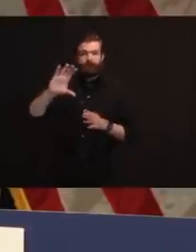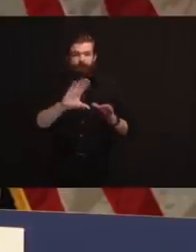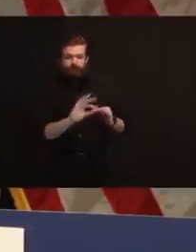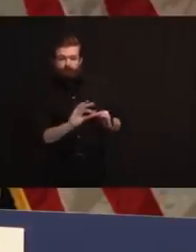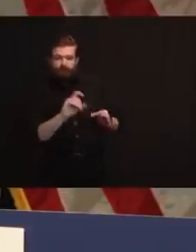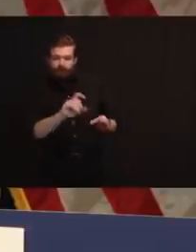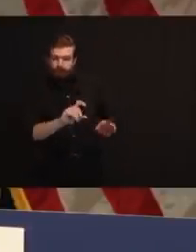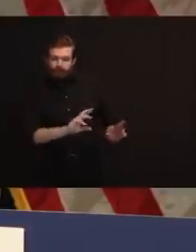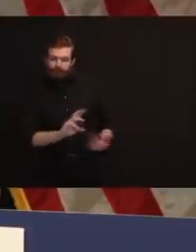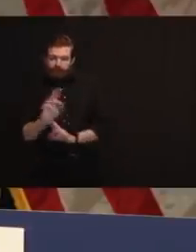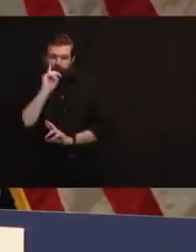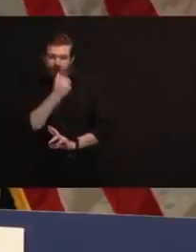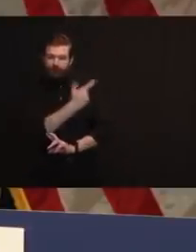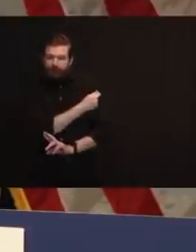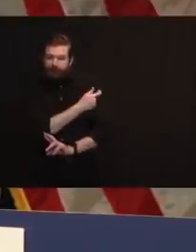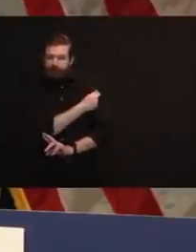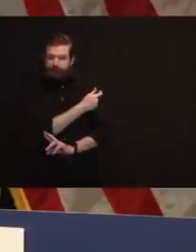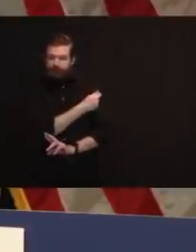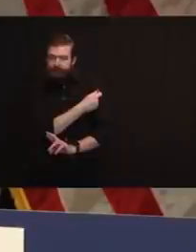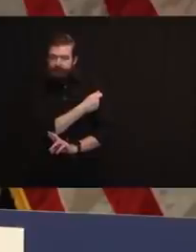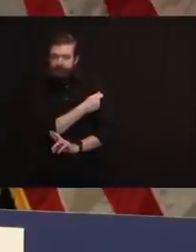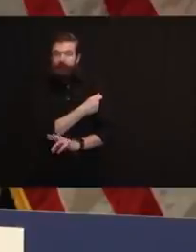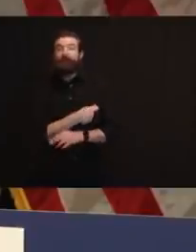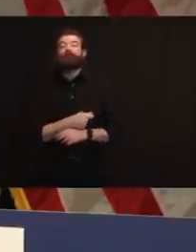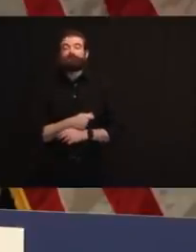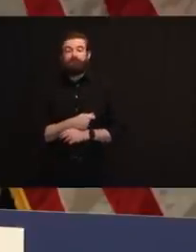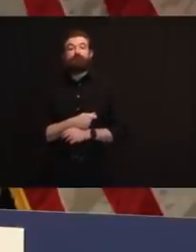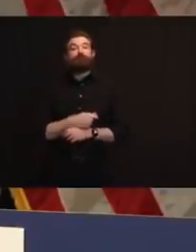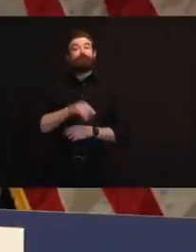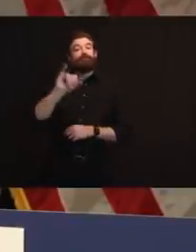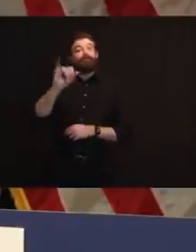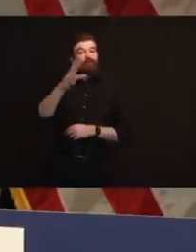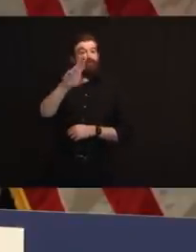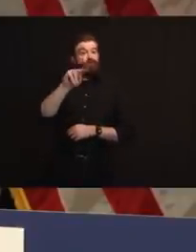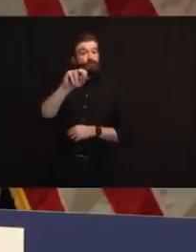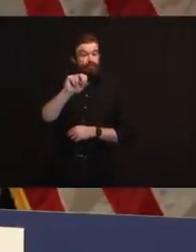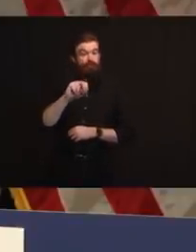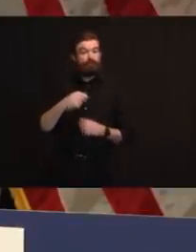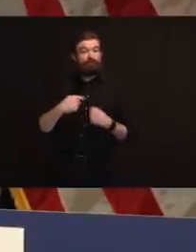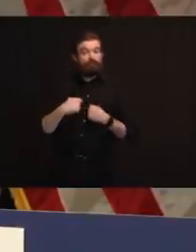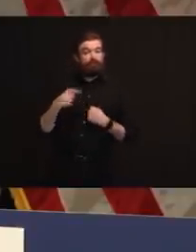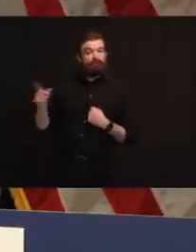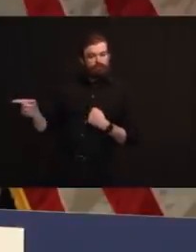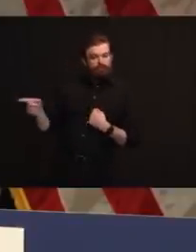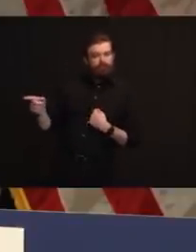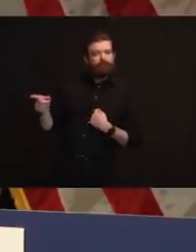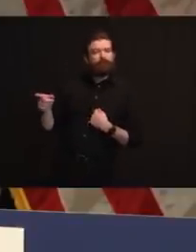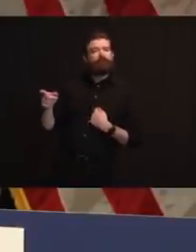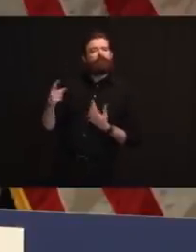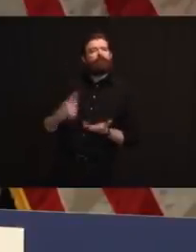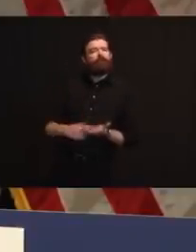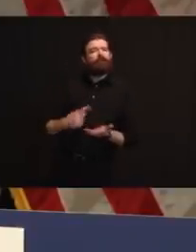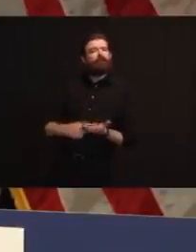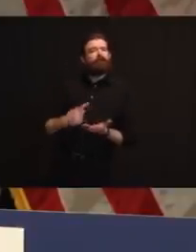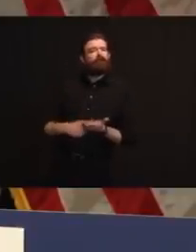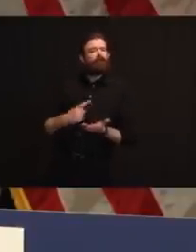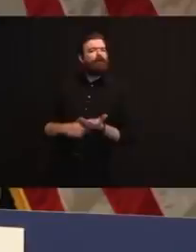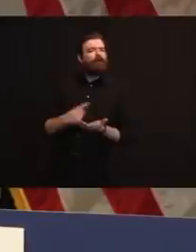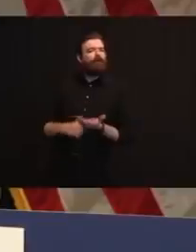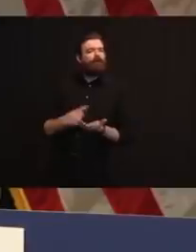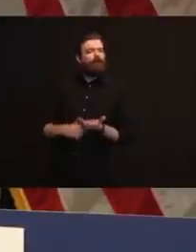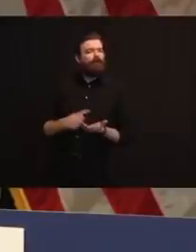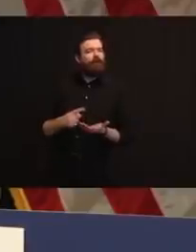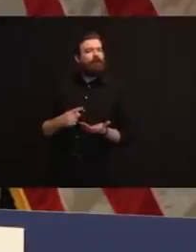And so in June, we began to talk to it. Judy and I had a conversation about that. We expanded the Professional Advisory